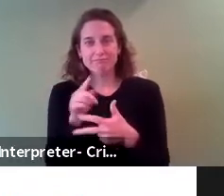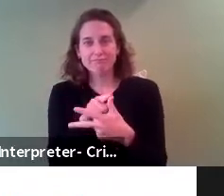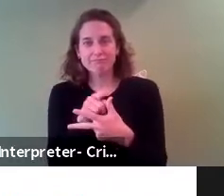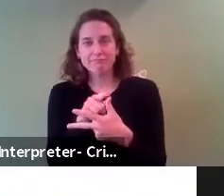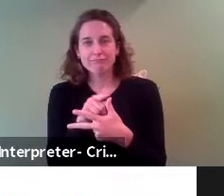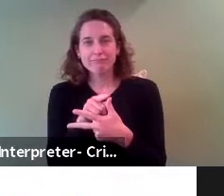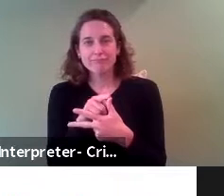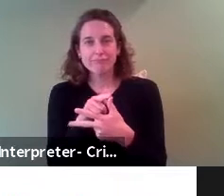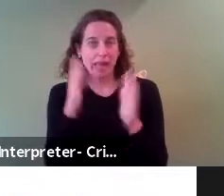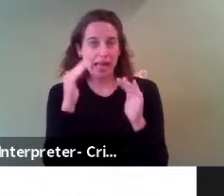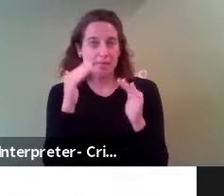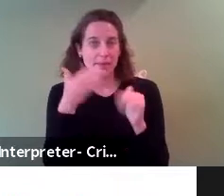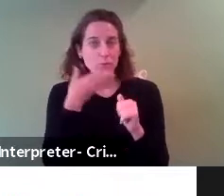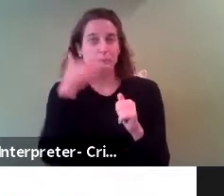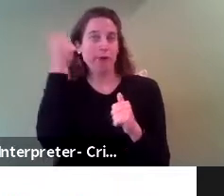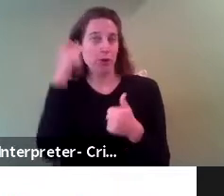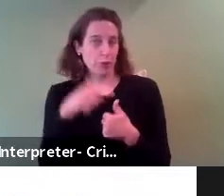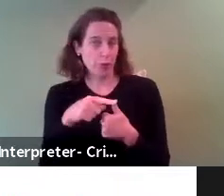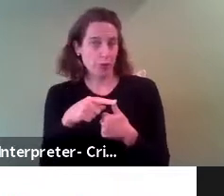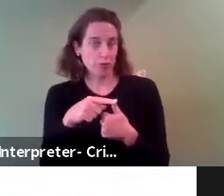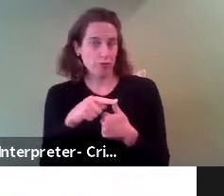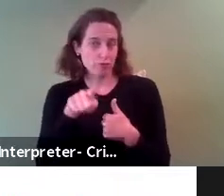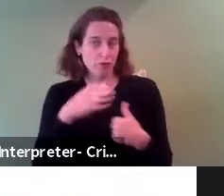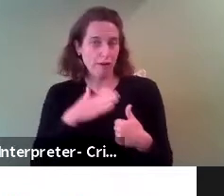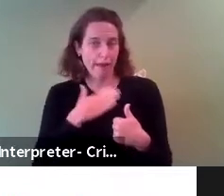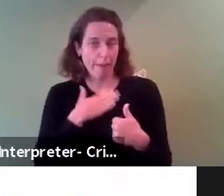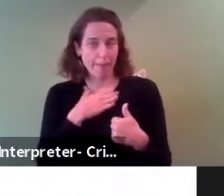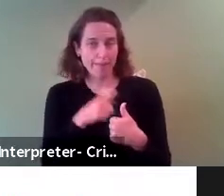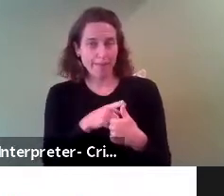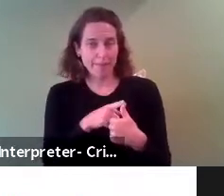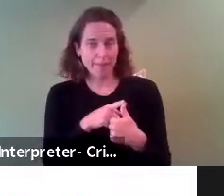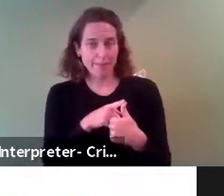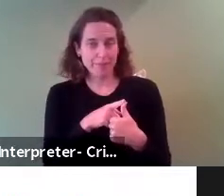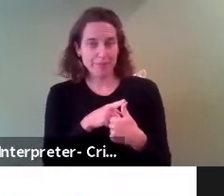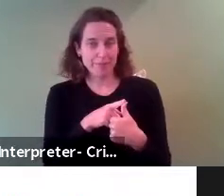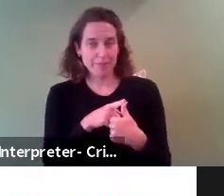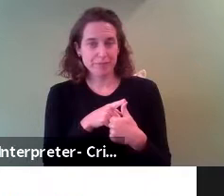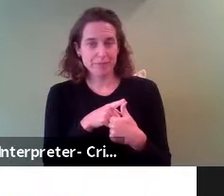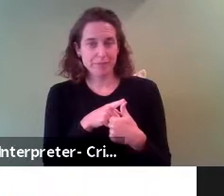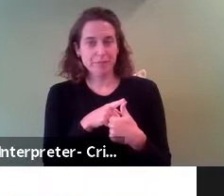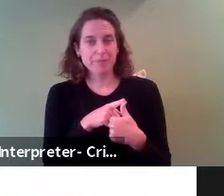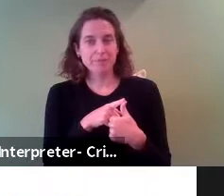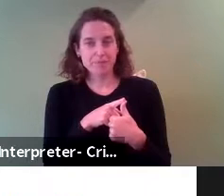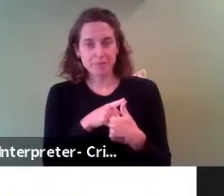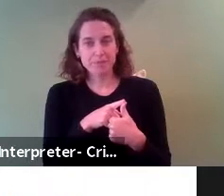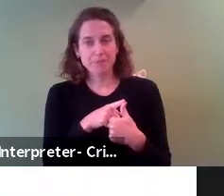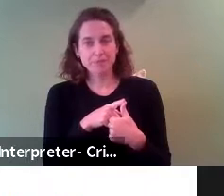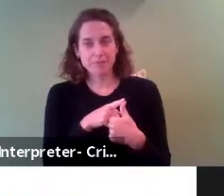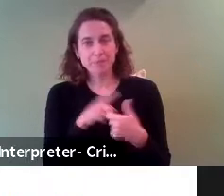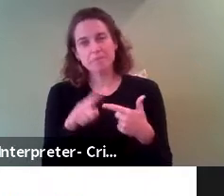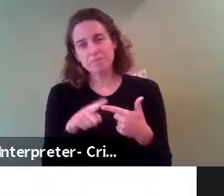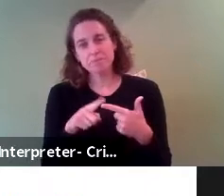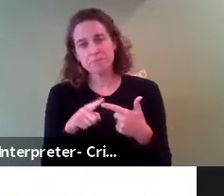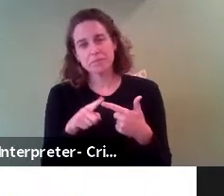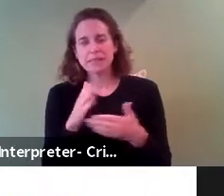are pretty happy with how your children have adjusted, and then another group of you are concerned. And so I think